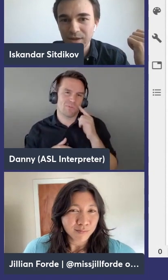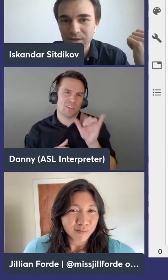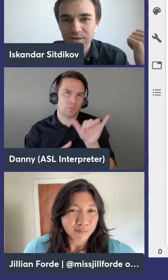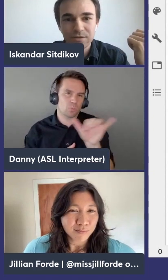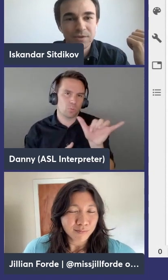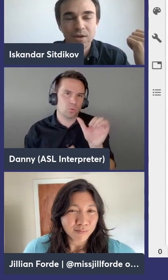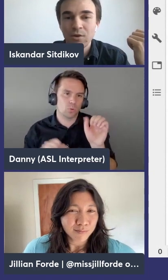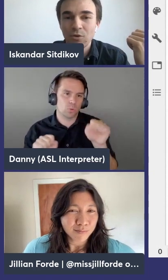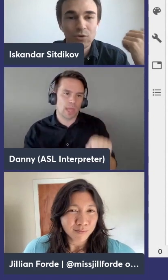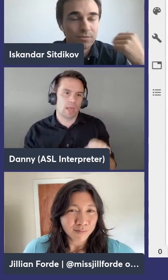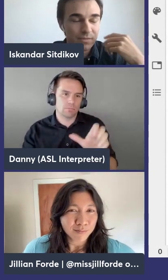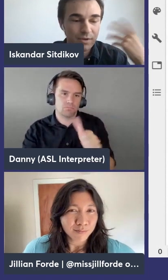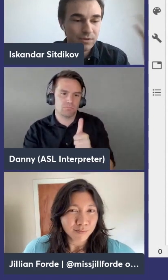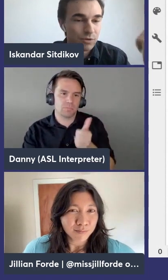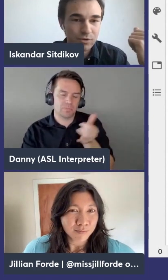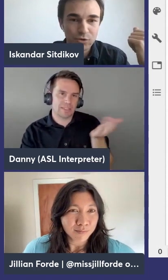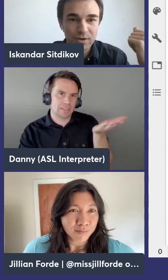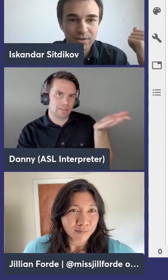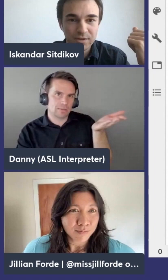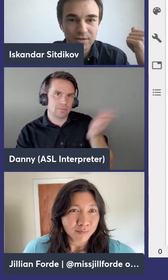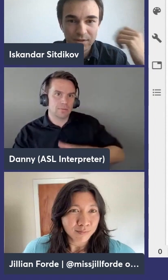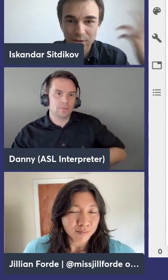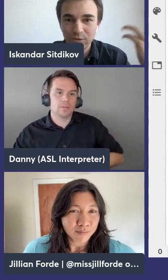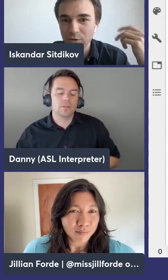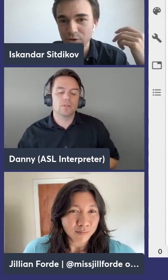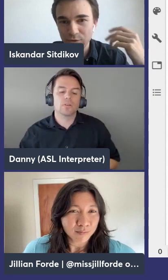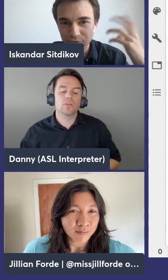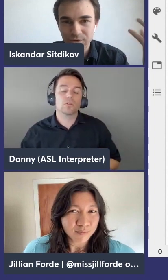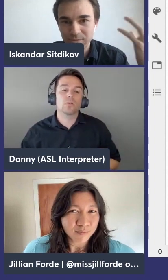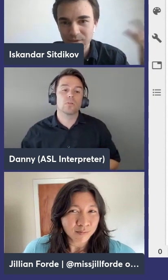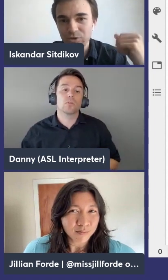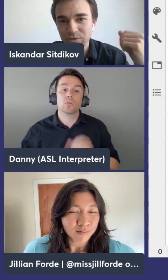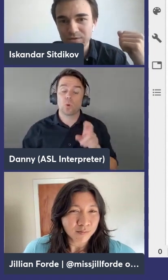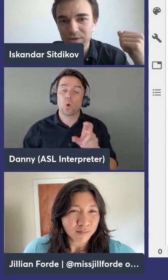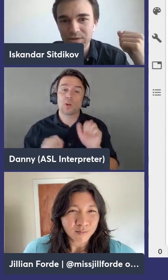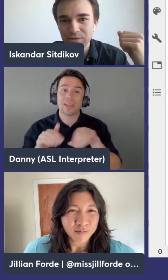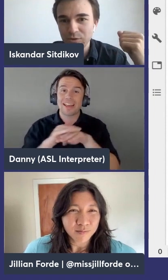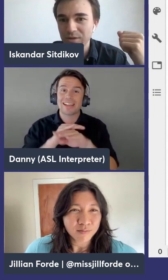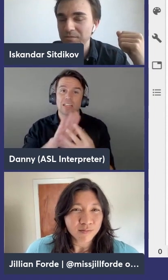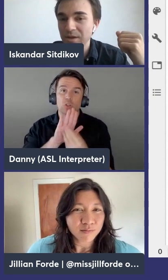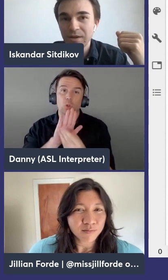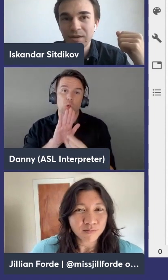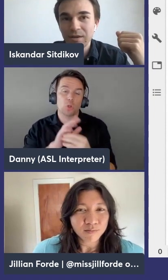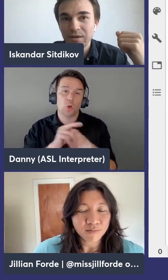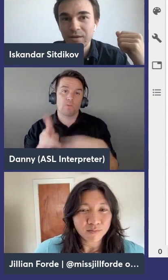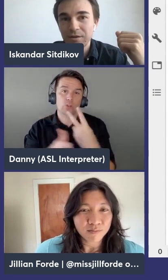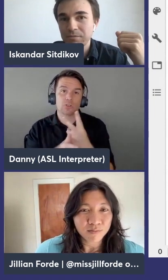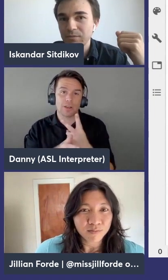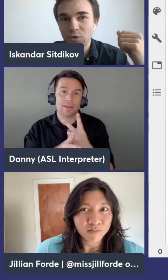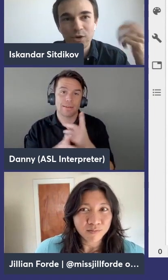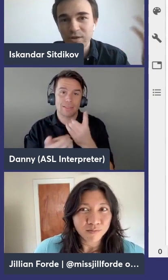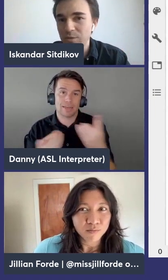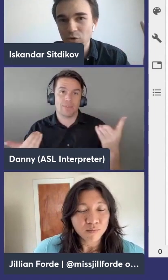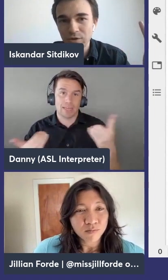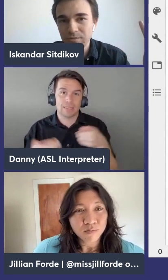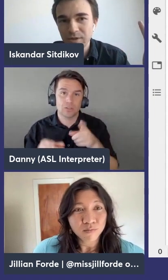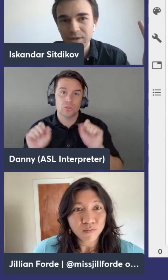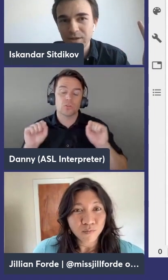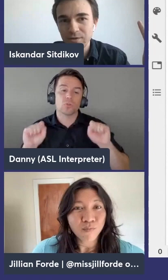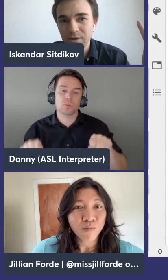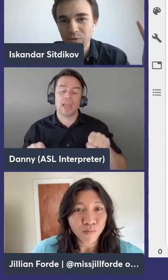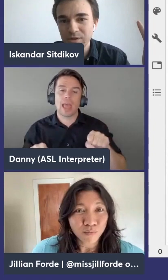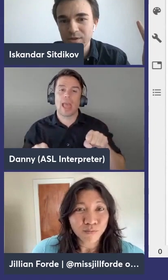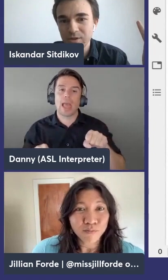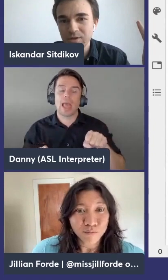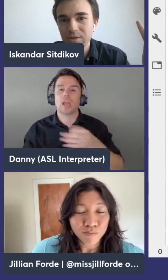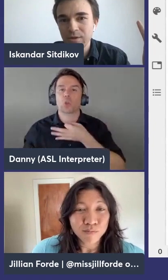it like this. Or in order to access the cloud version of the actual devices, you can query them all, like